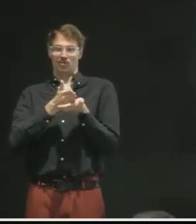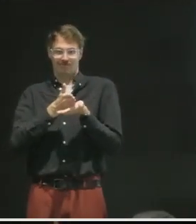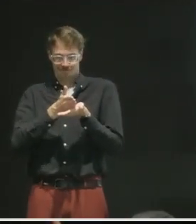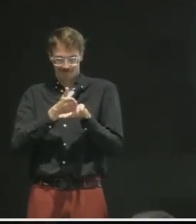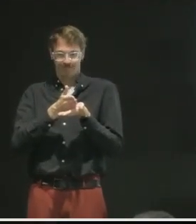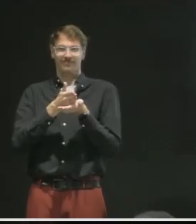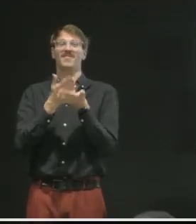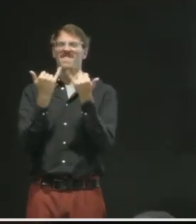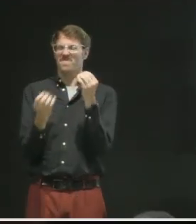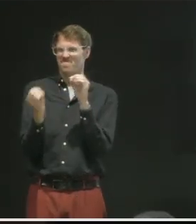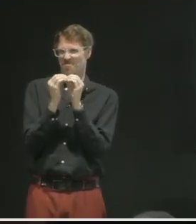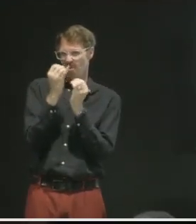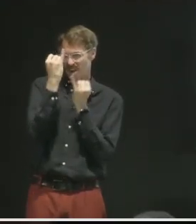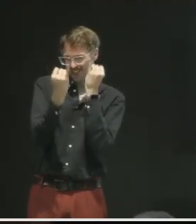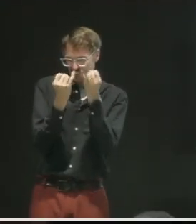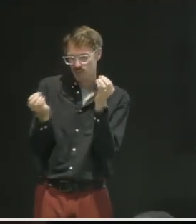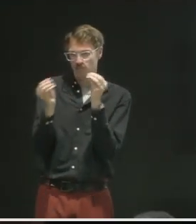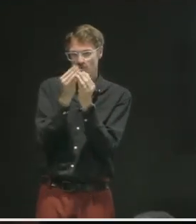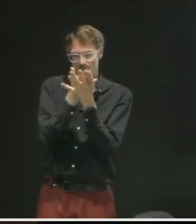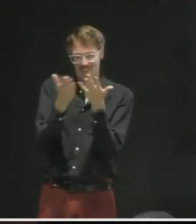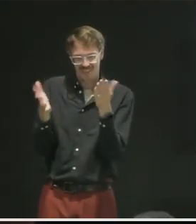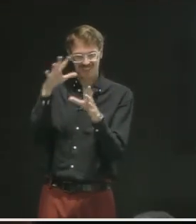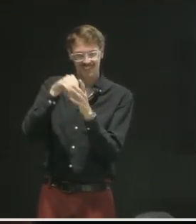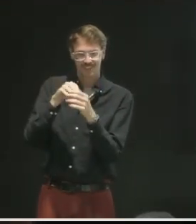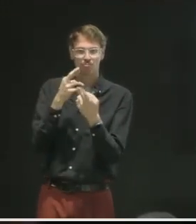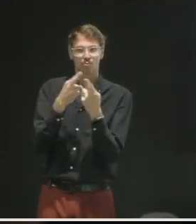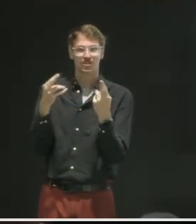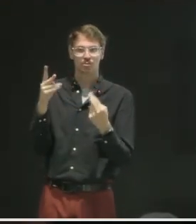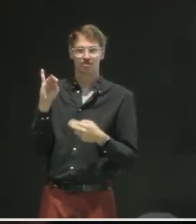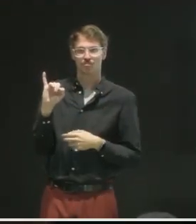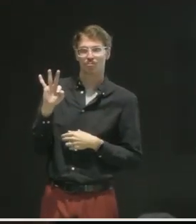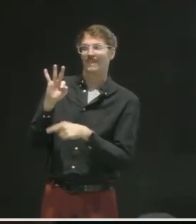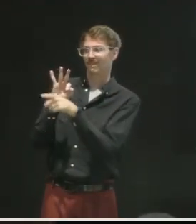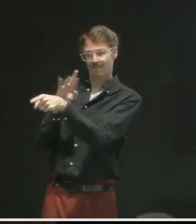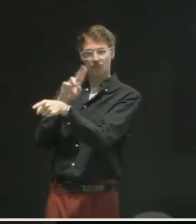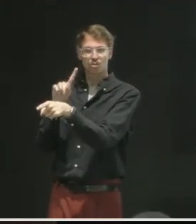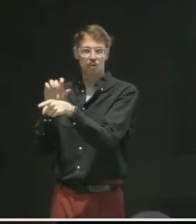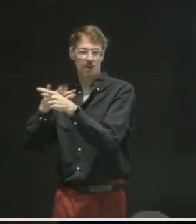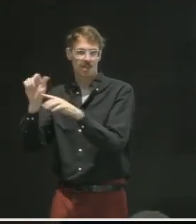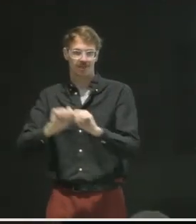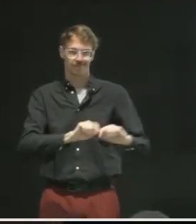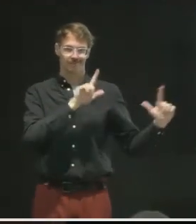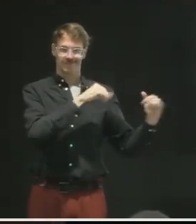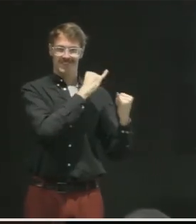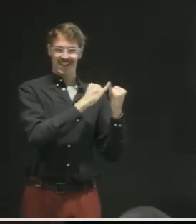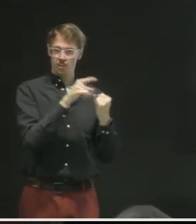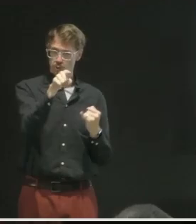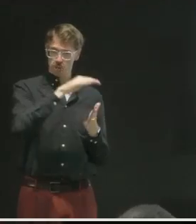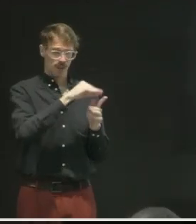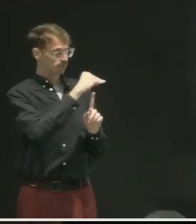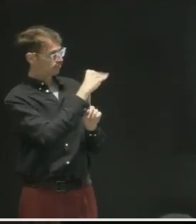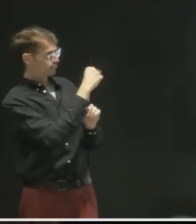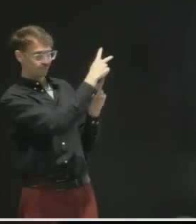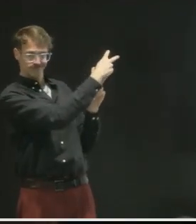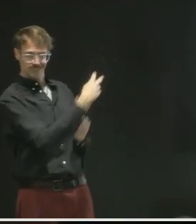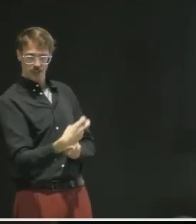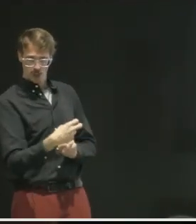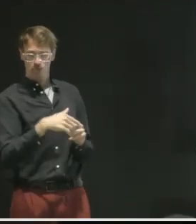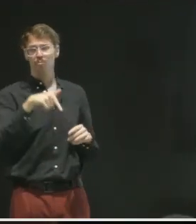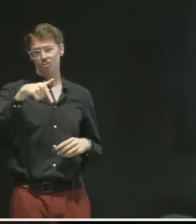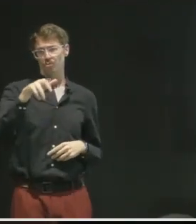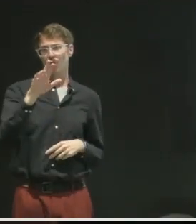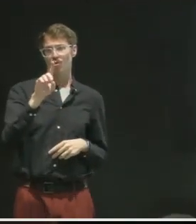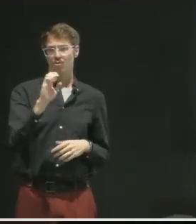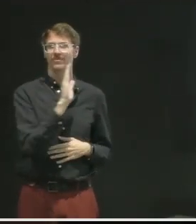more ideas in the resource brief that Zoe will present at the end. You'll all be able to download it on a QR